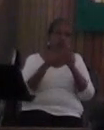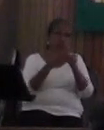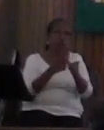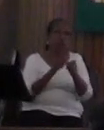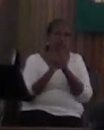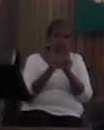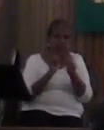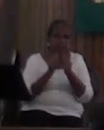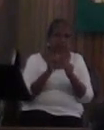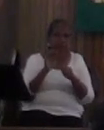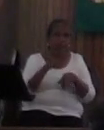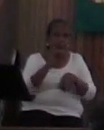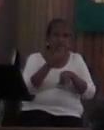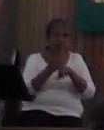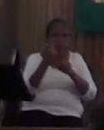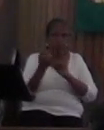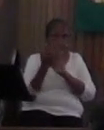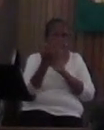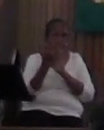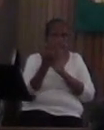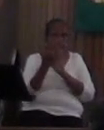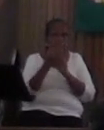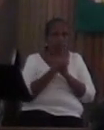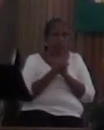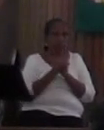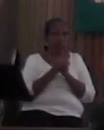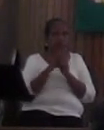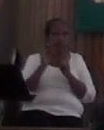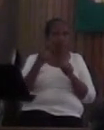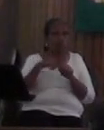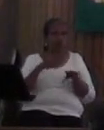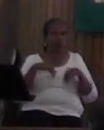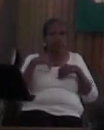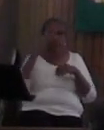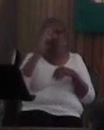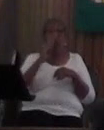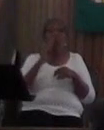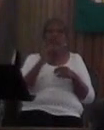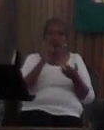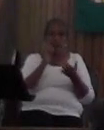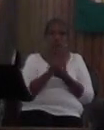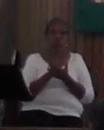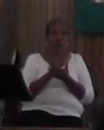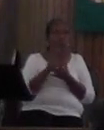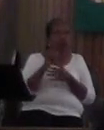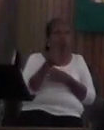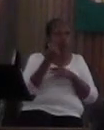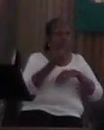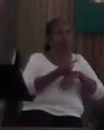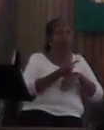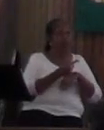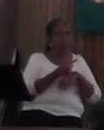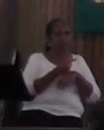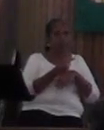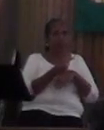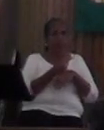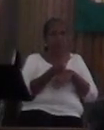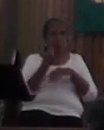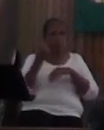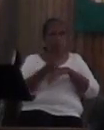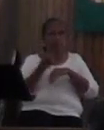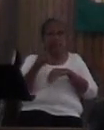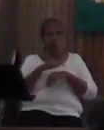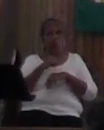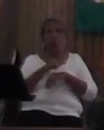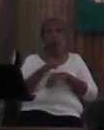race that is set before us, that we might receive God's approval, so that one day, we too might